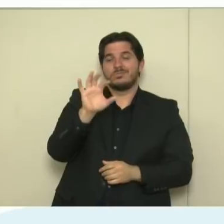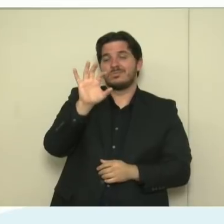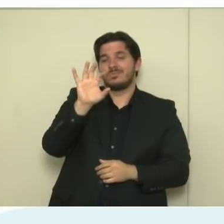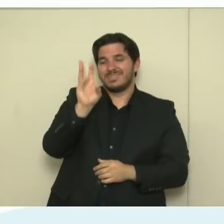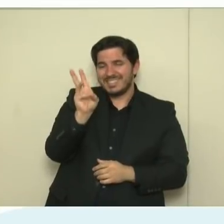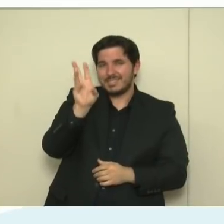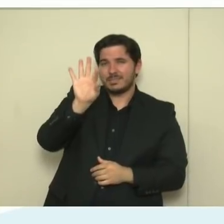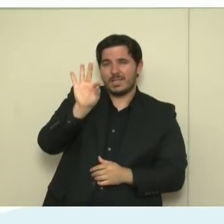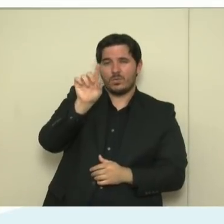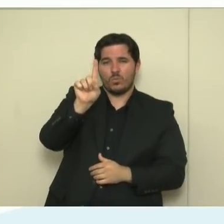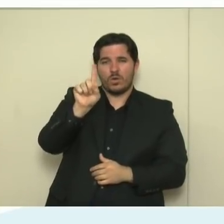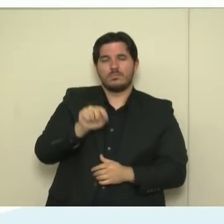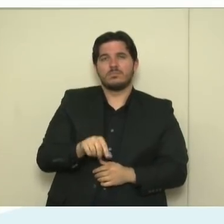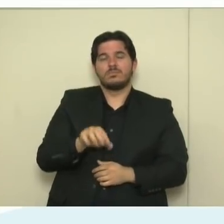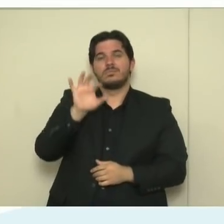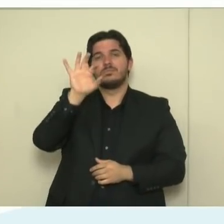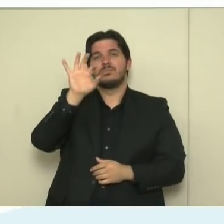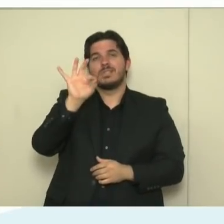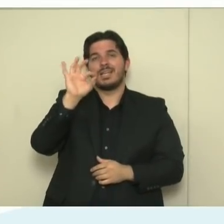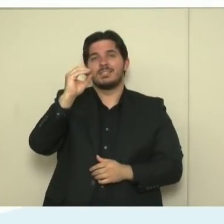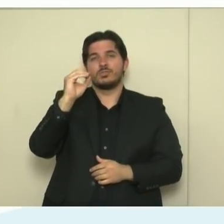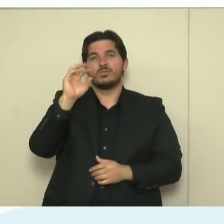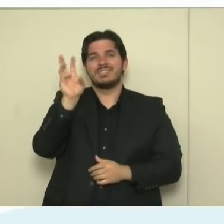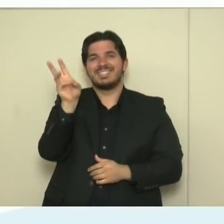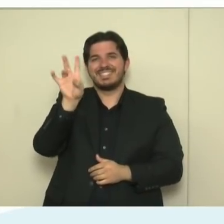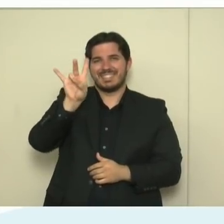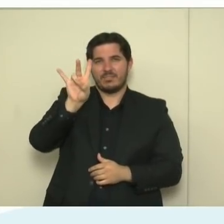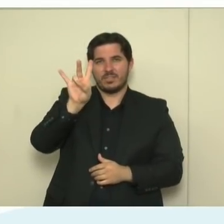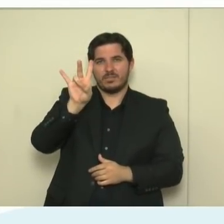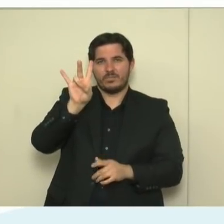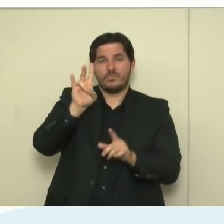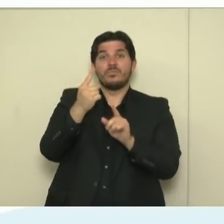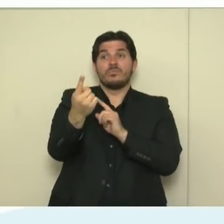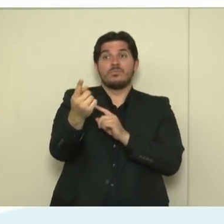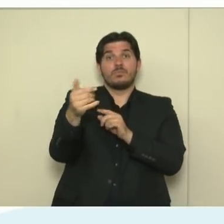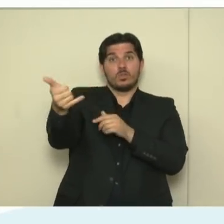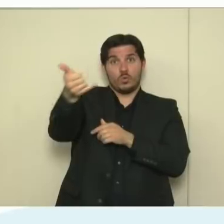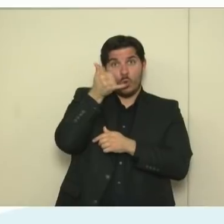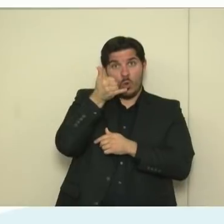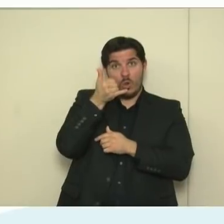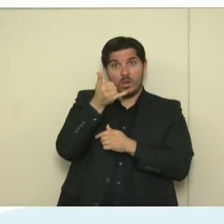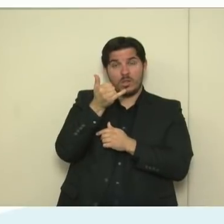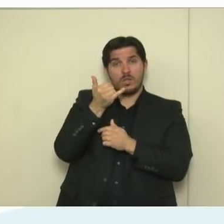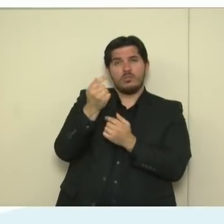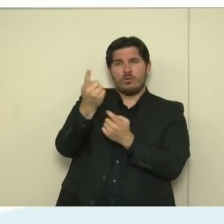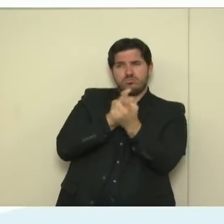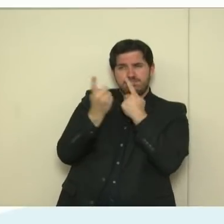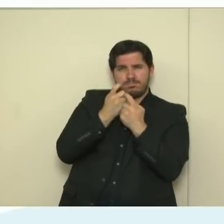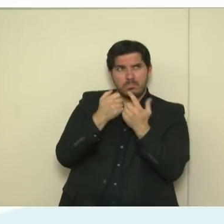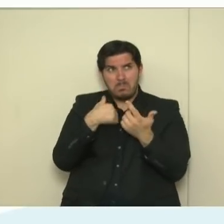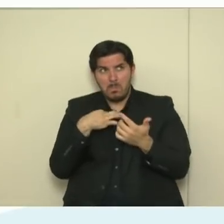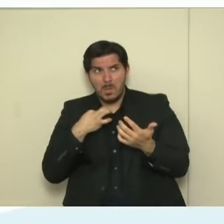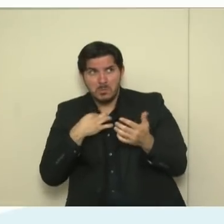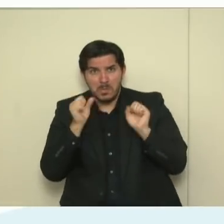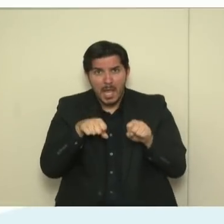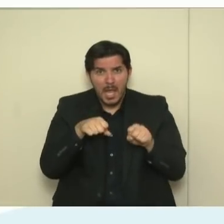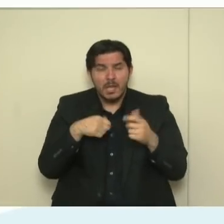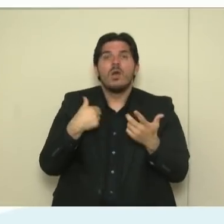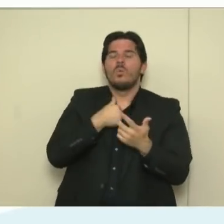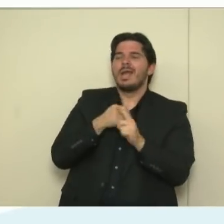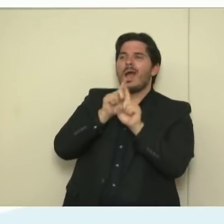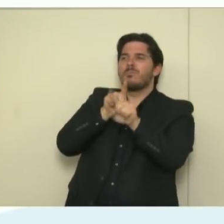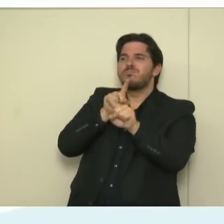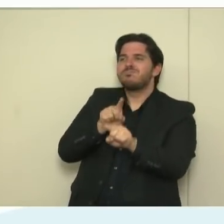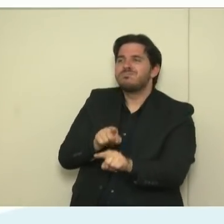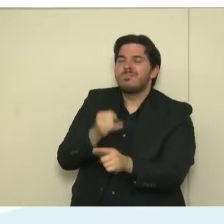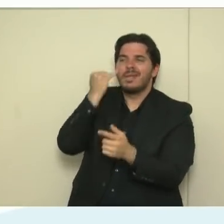1-800-691-9067, and we will help you determine whether you're eligible, and if you are, connect you with a childcare provider that can help support